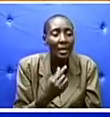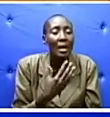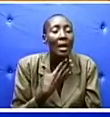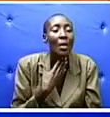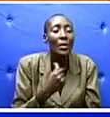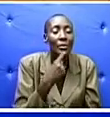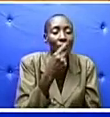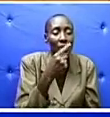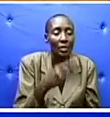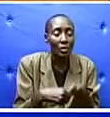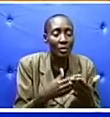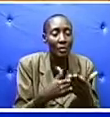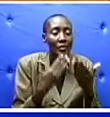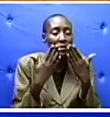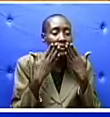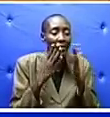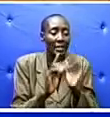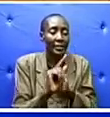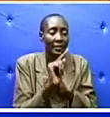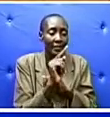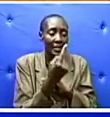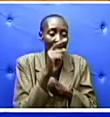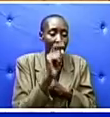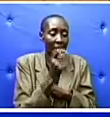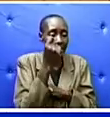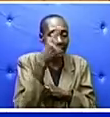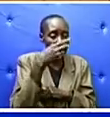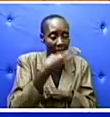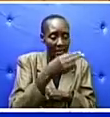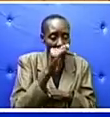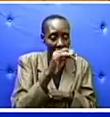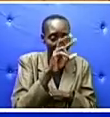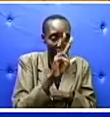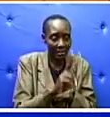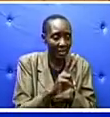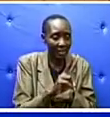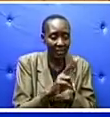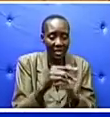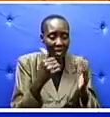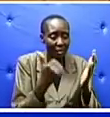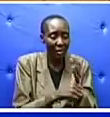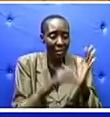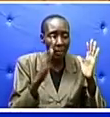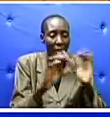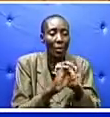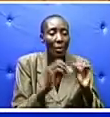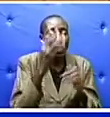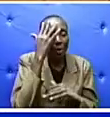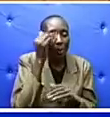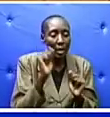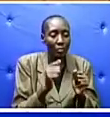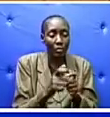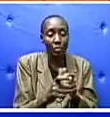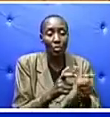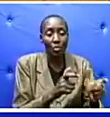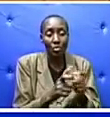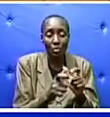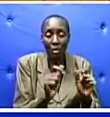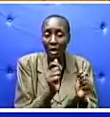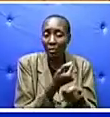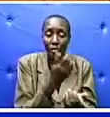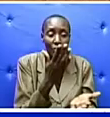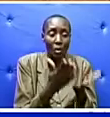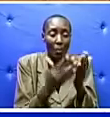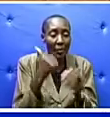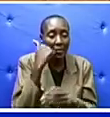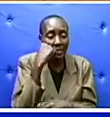conclude, first we need to understand HIV is not such a big deal, because it's manageable unlike other diseases, because